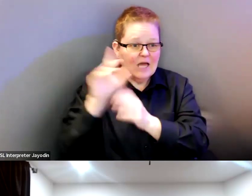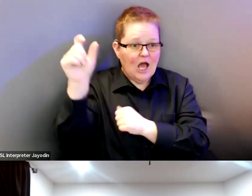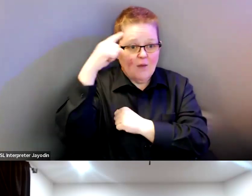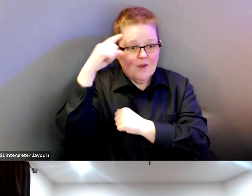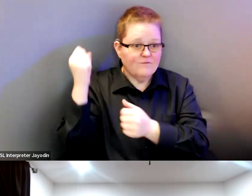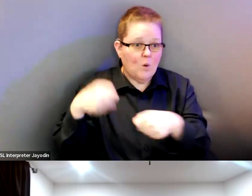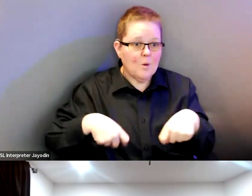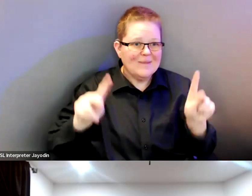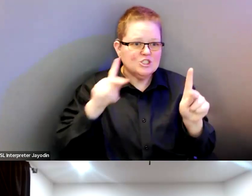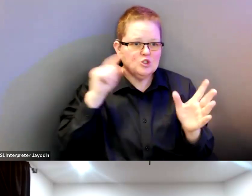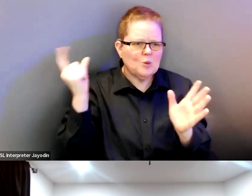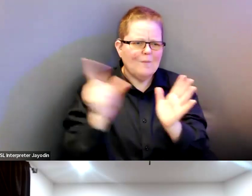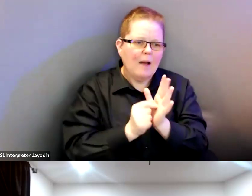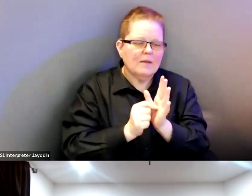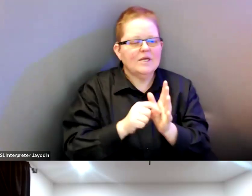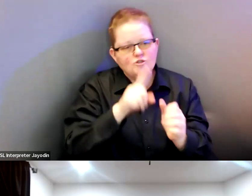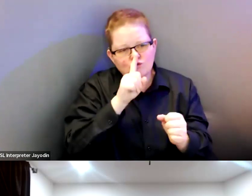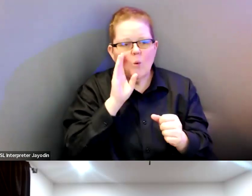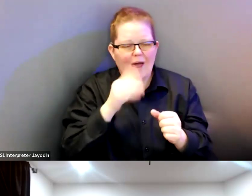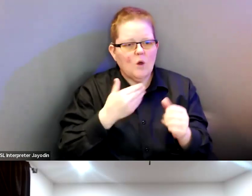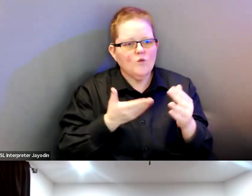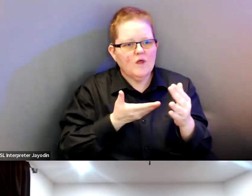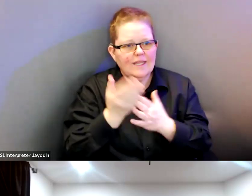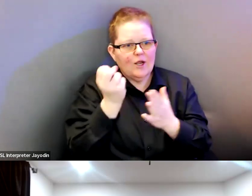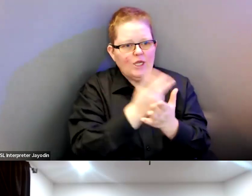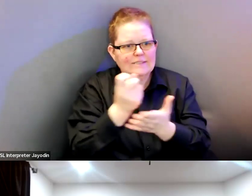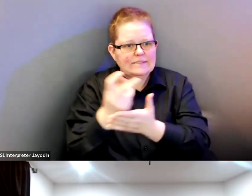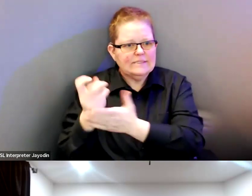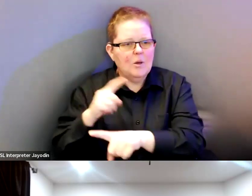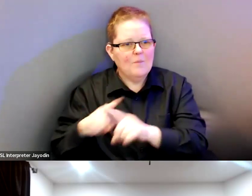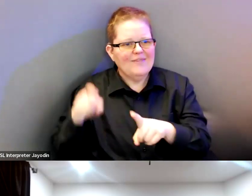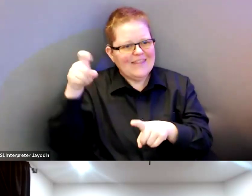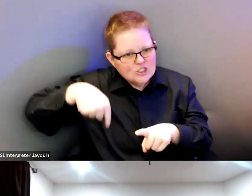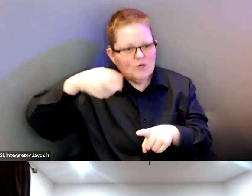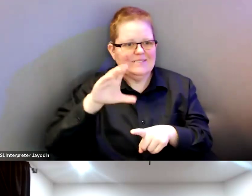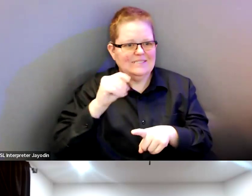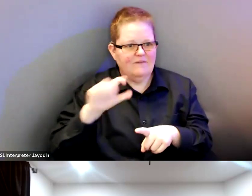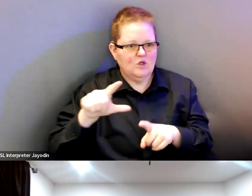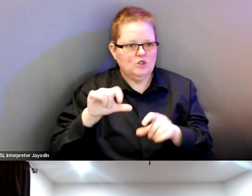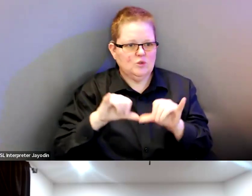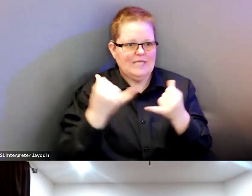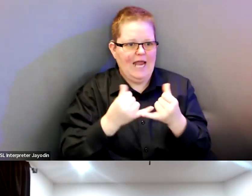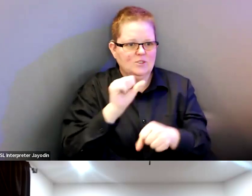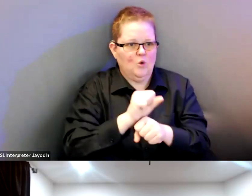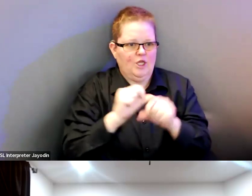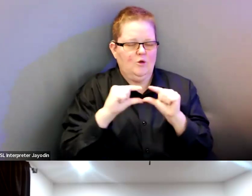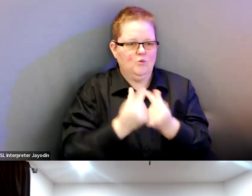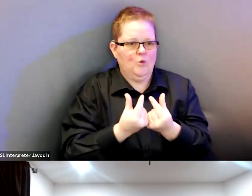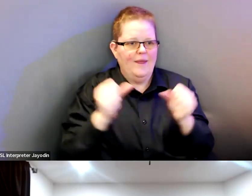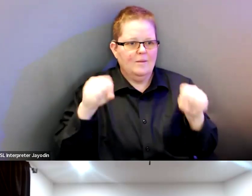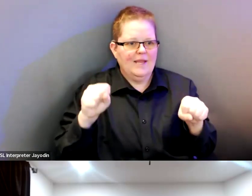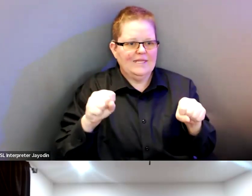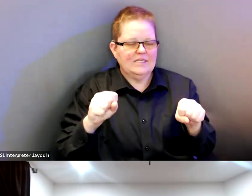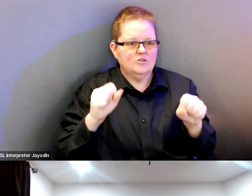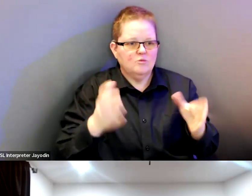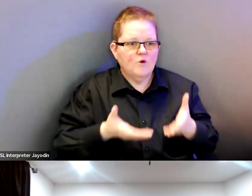Of course, we have to go through the clearances, that'll happen, but this should be civil society's working group and ability to put recommendations